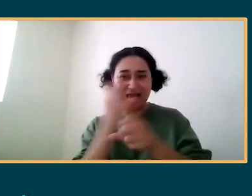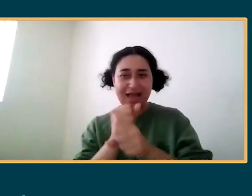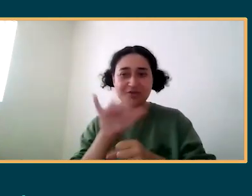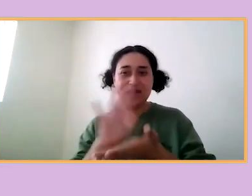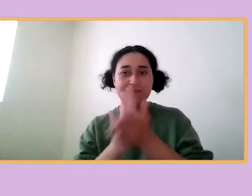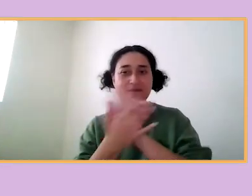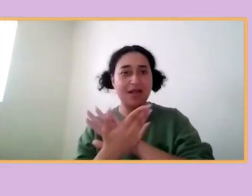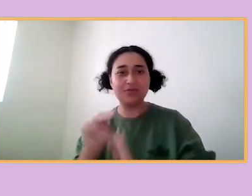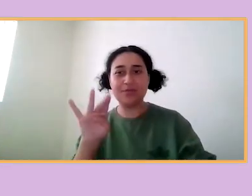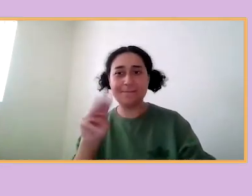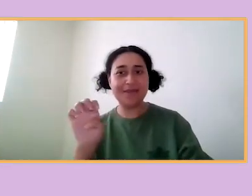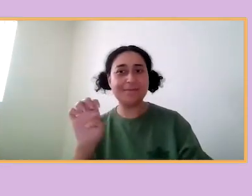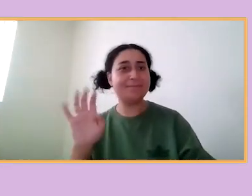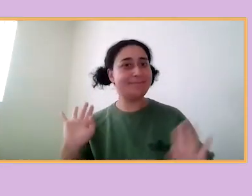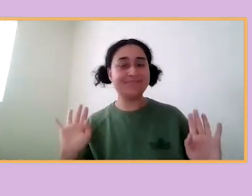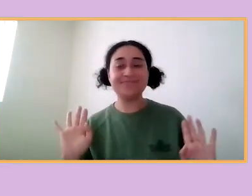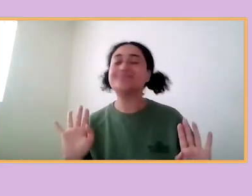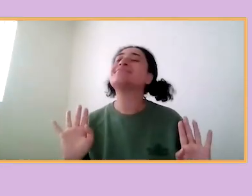name. Hey,